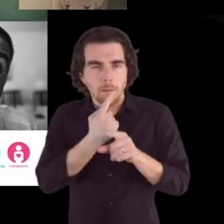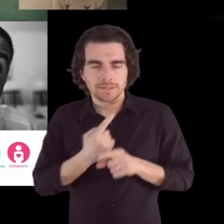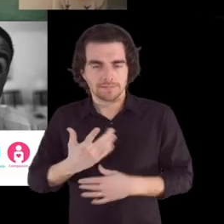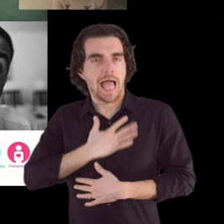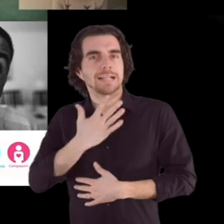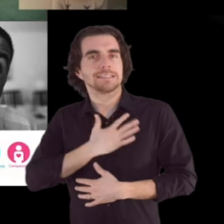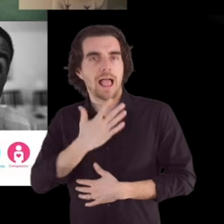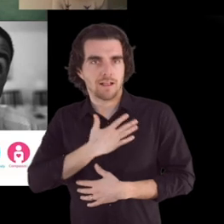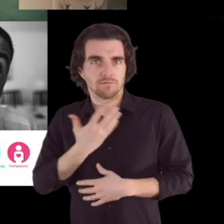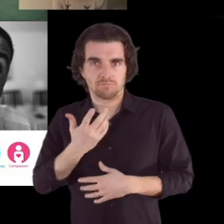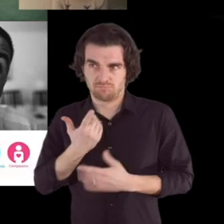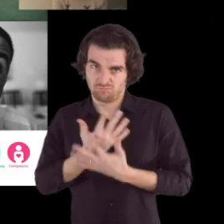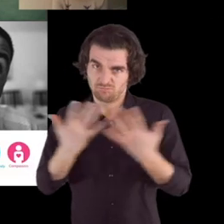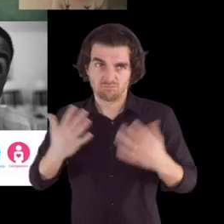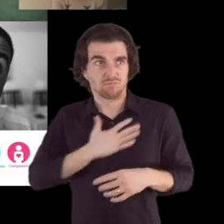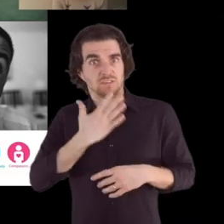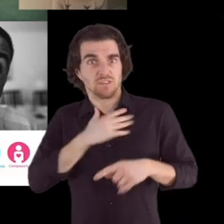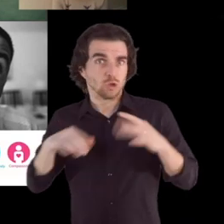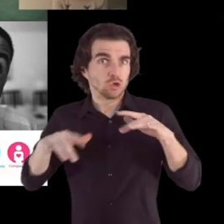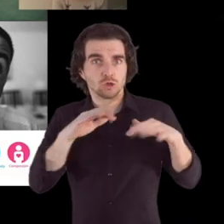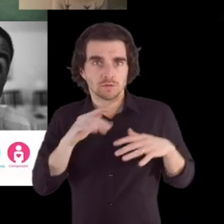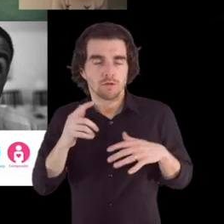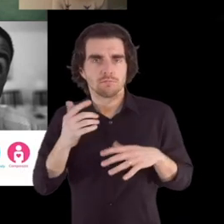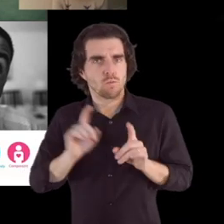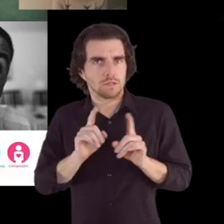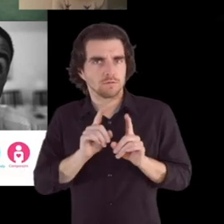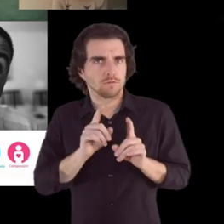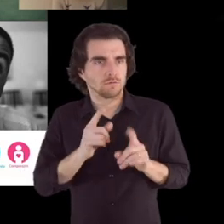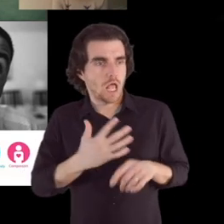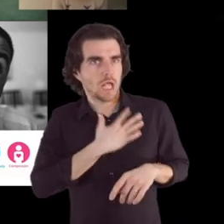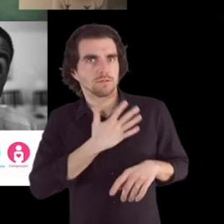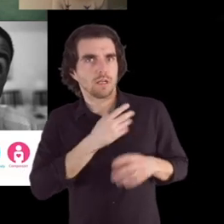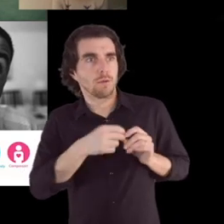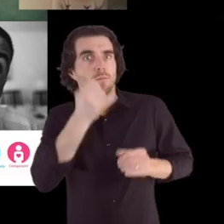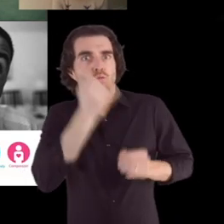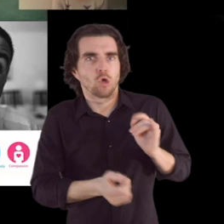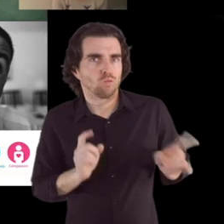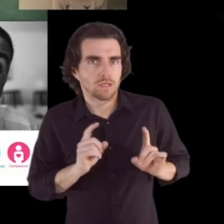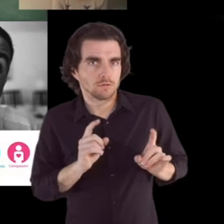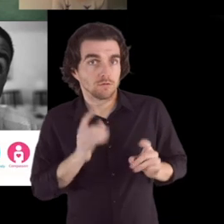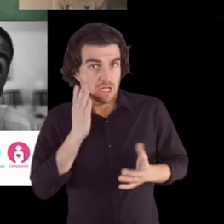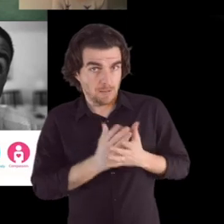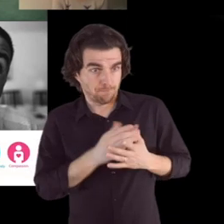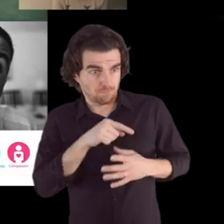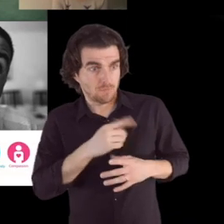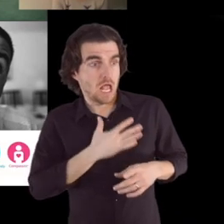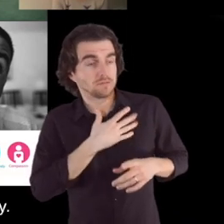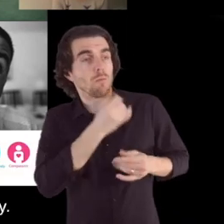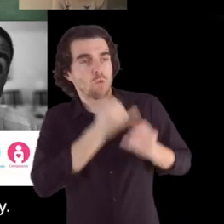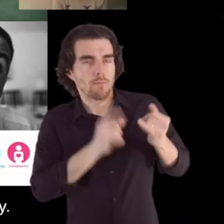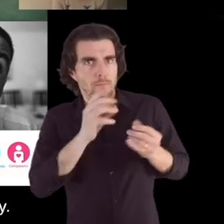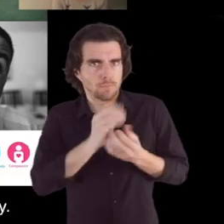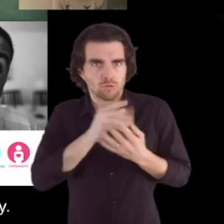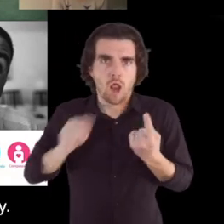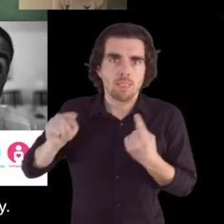about, anxiety is really, really common at this difficult time. So thinking about what triggers one person's anxiety may not trigger another. Nobody